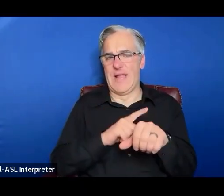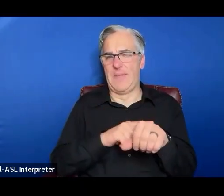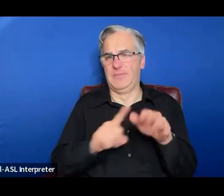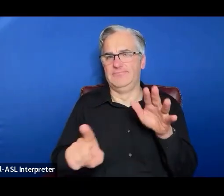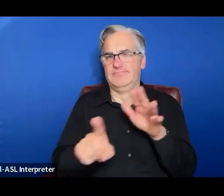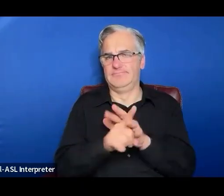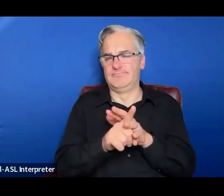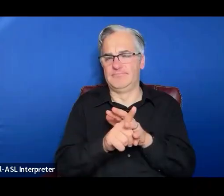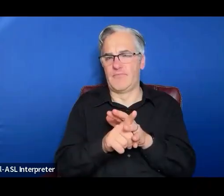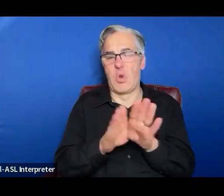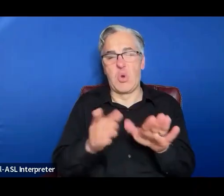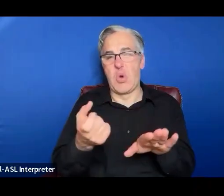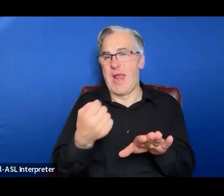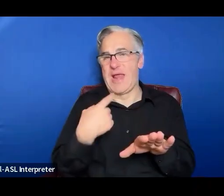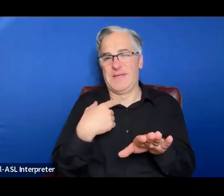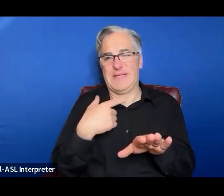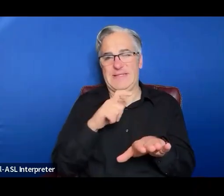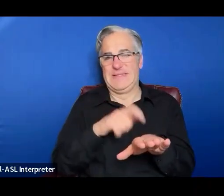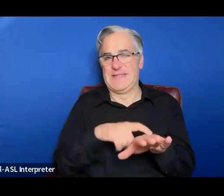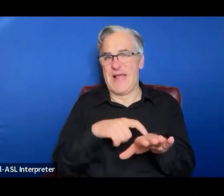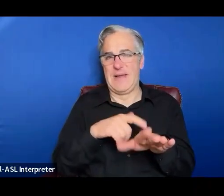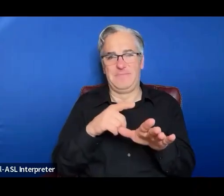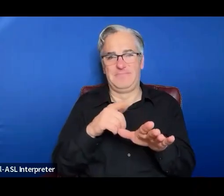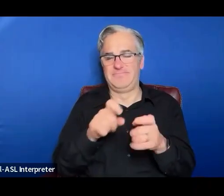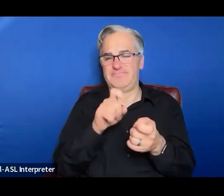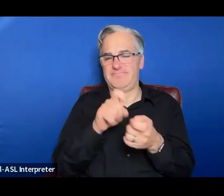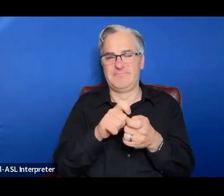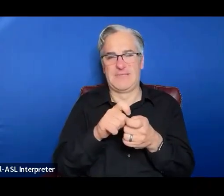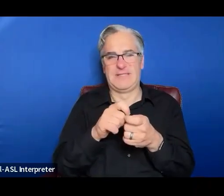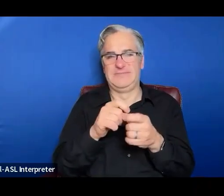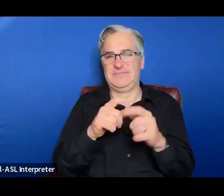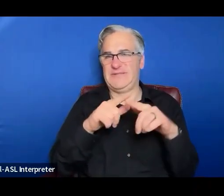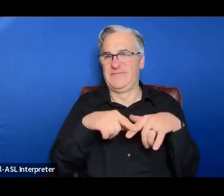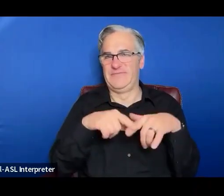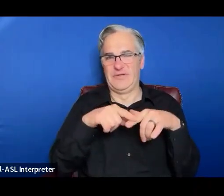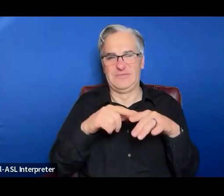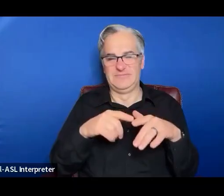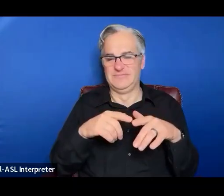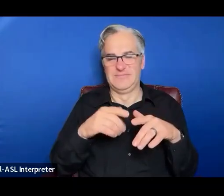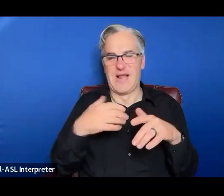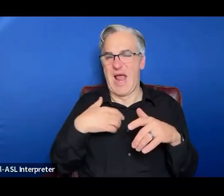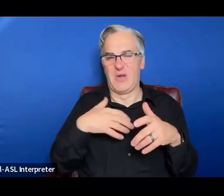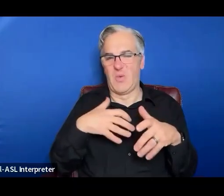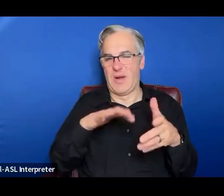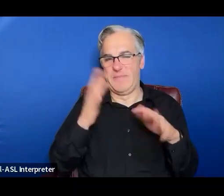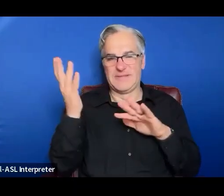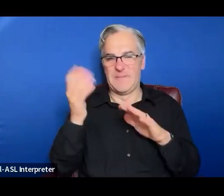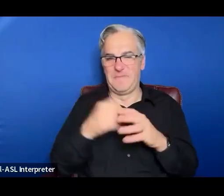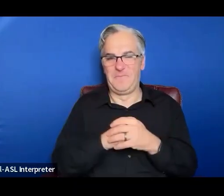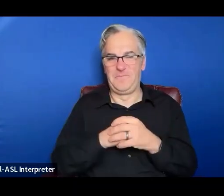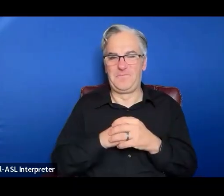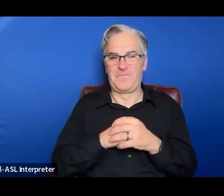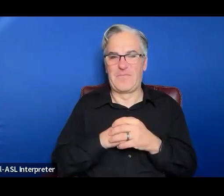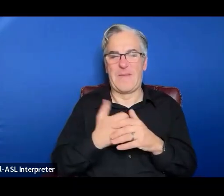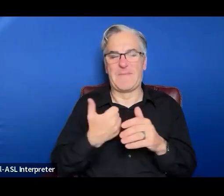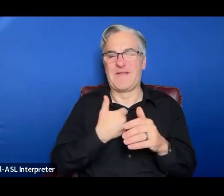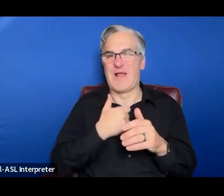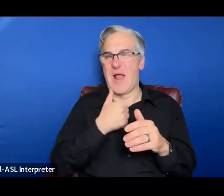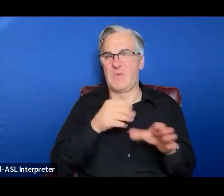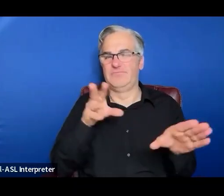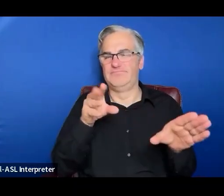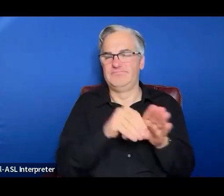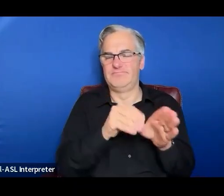to go. And don't ask me time period because there's a few different ones and I don't want to mess it up. So, and I don't do probate on